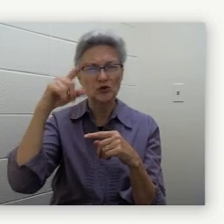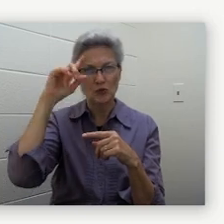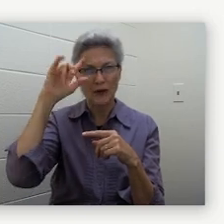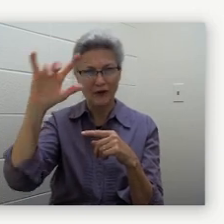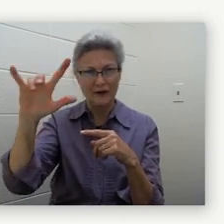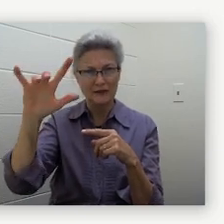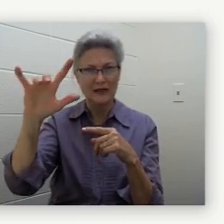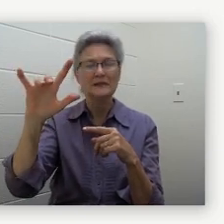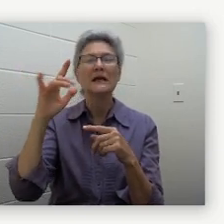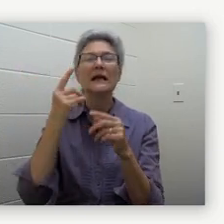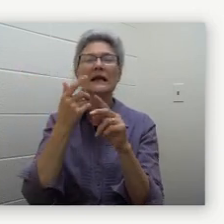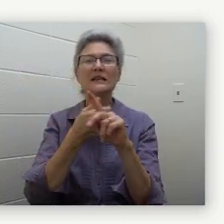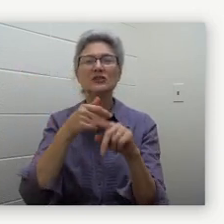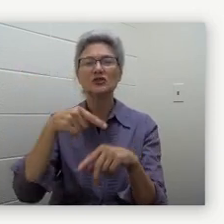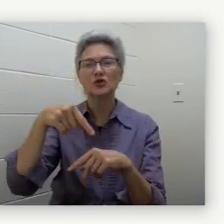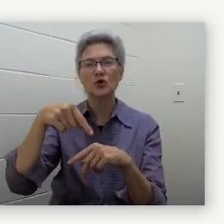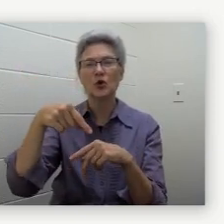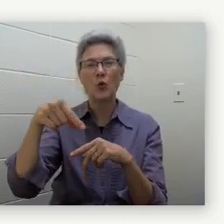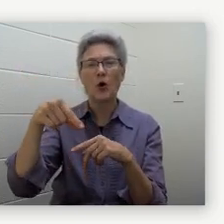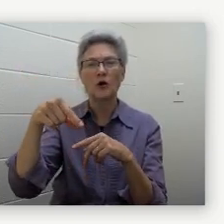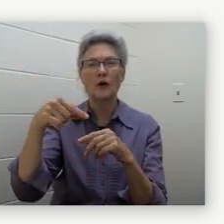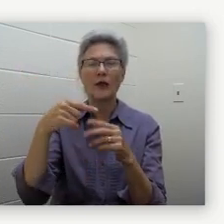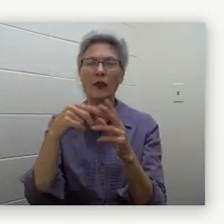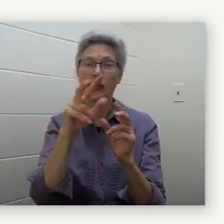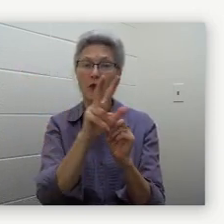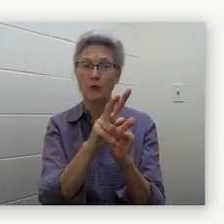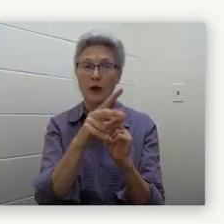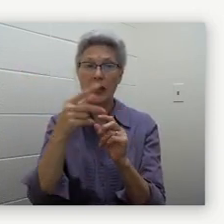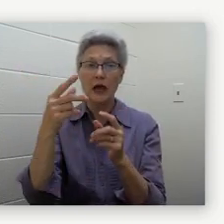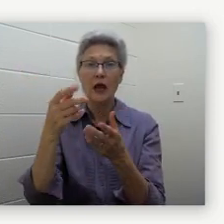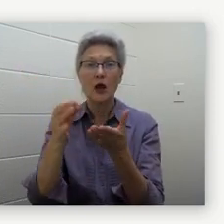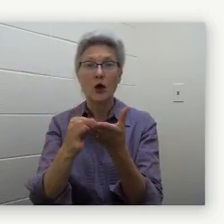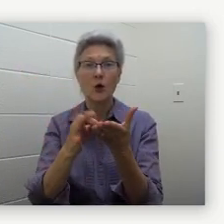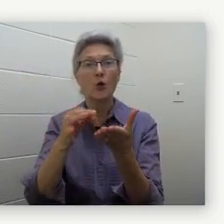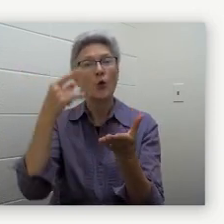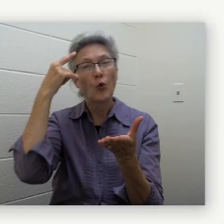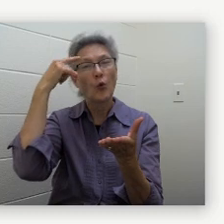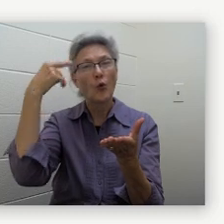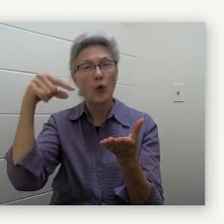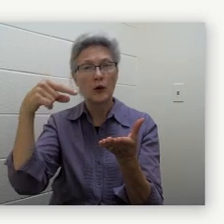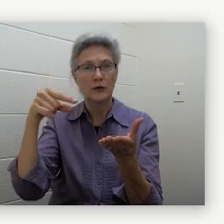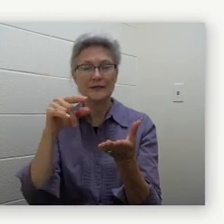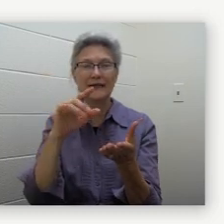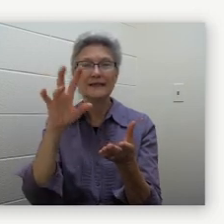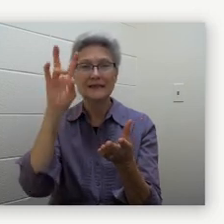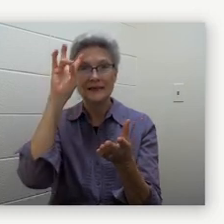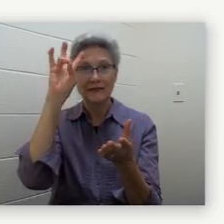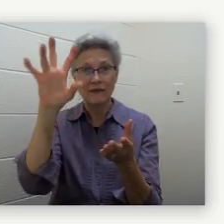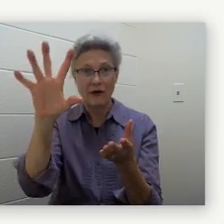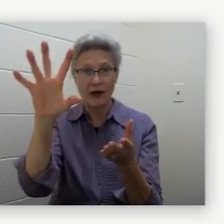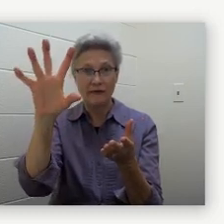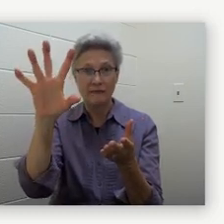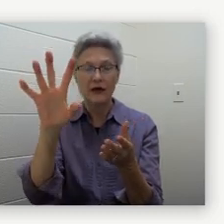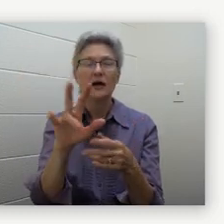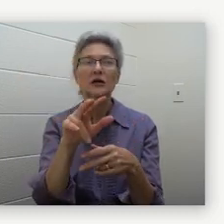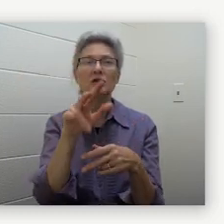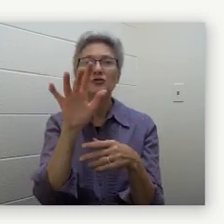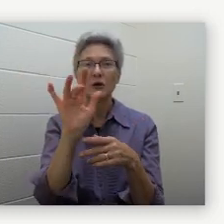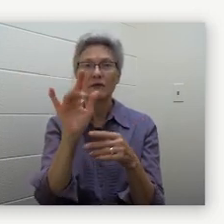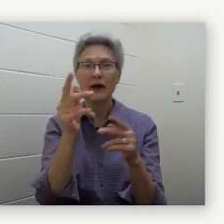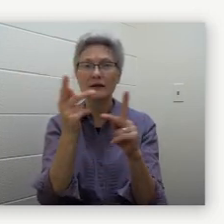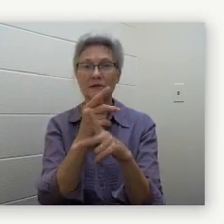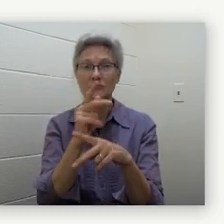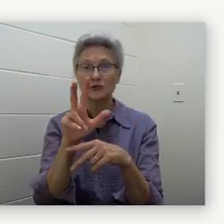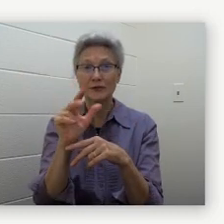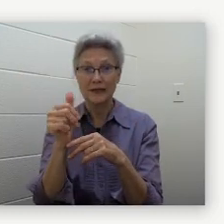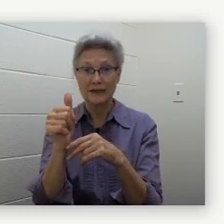quarter. And I know that 3 quarters is 75 cents. So in this case, 25 times 3 tens would